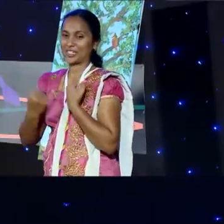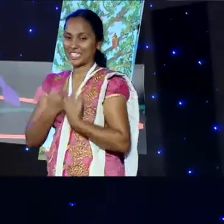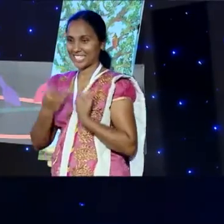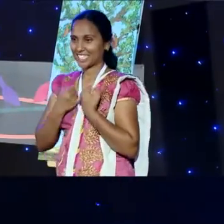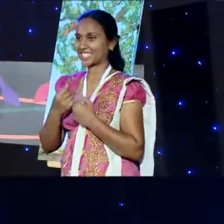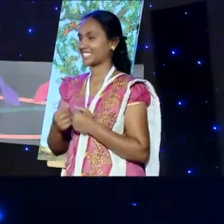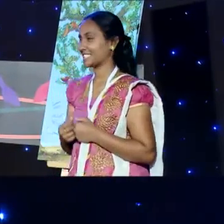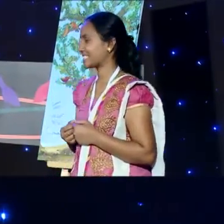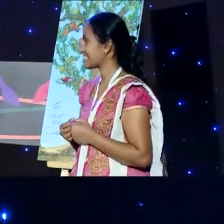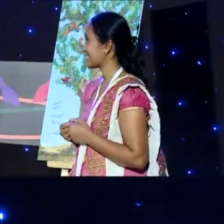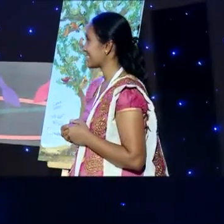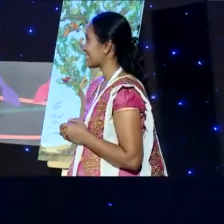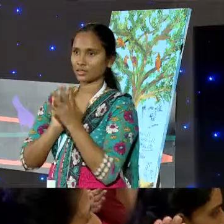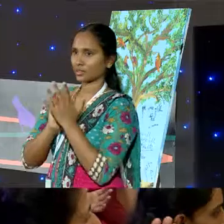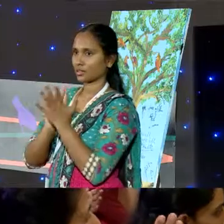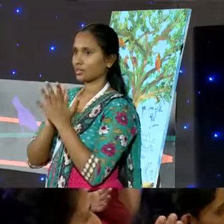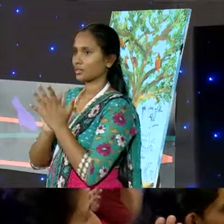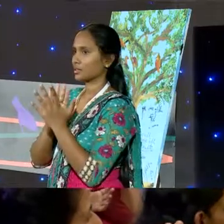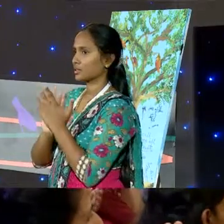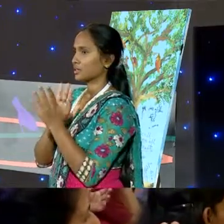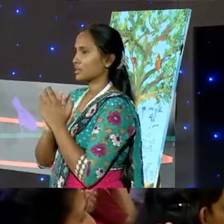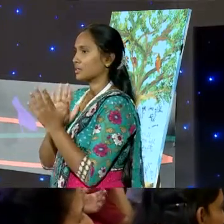generous. You just have to trust them to do that.